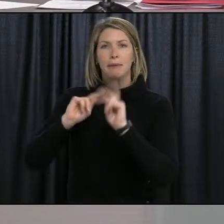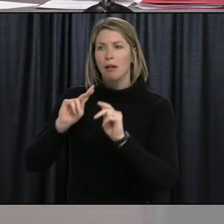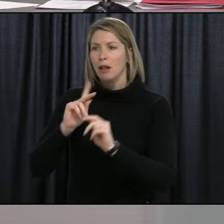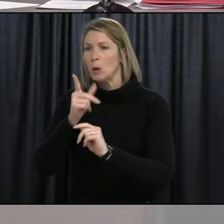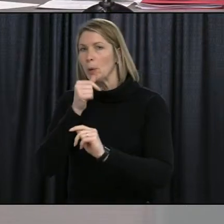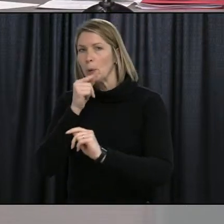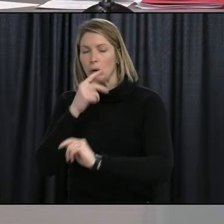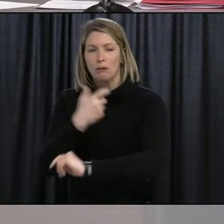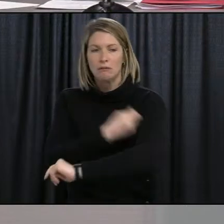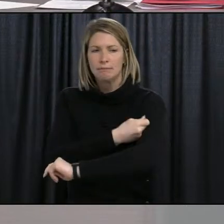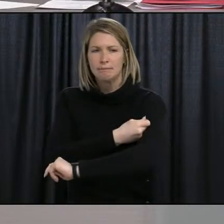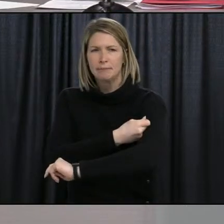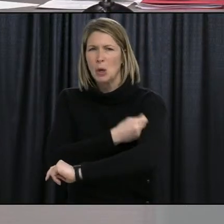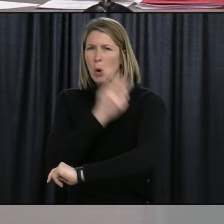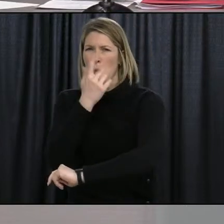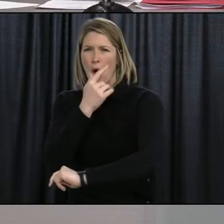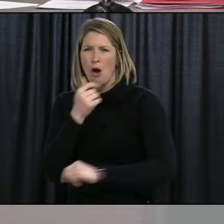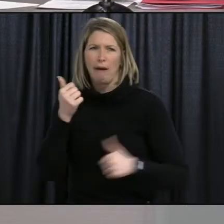70s?